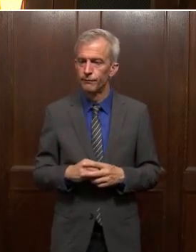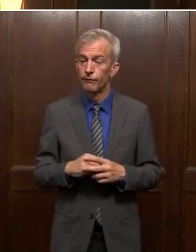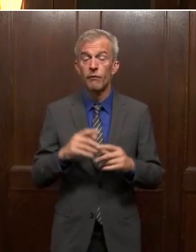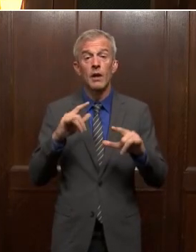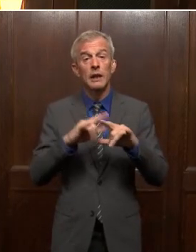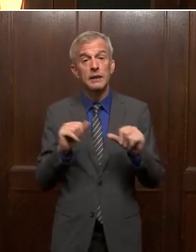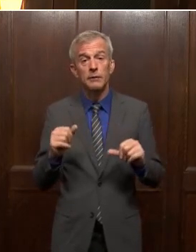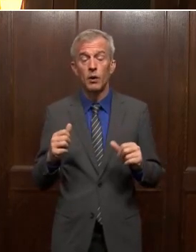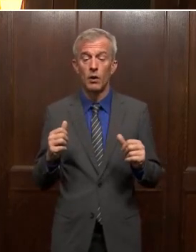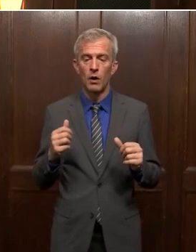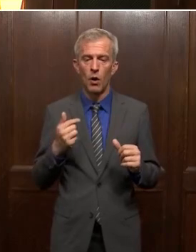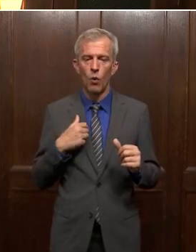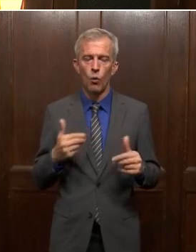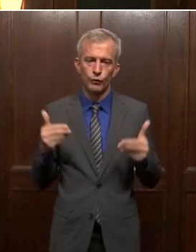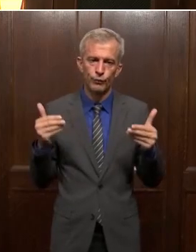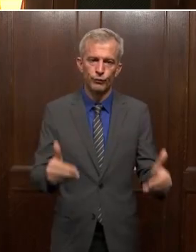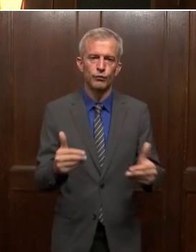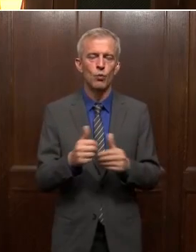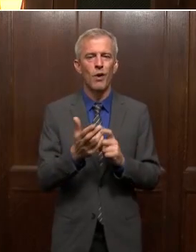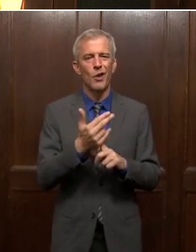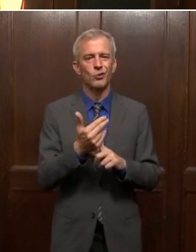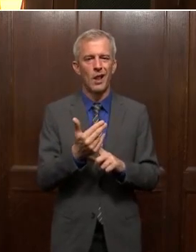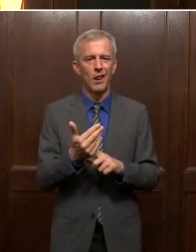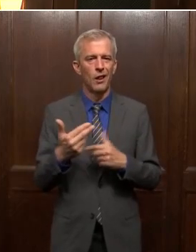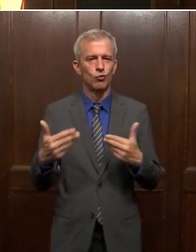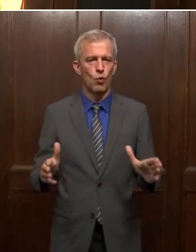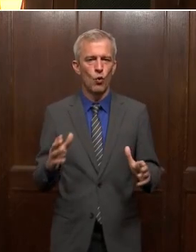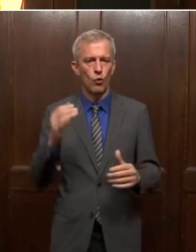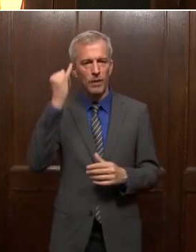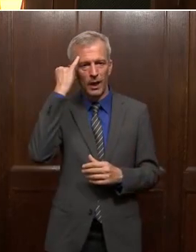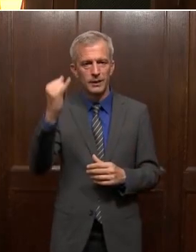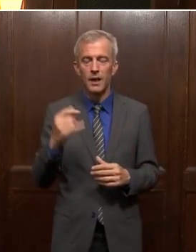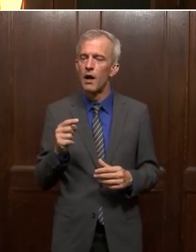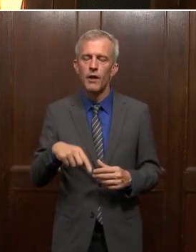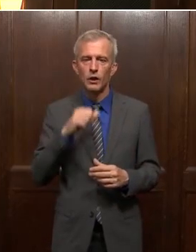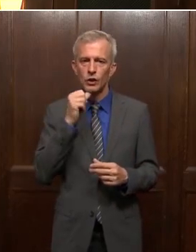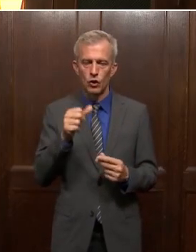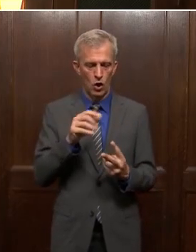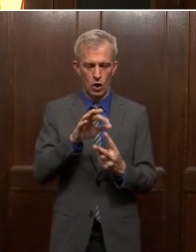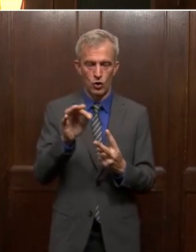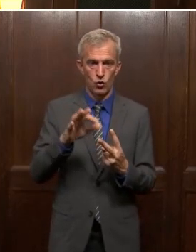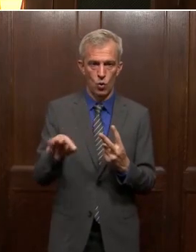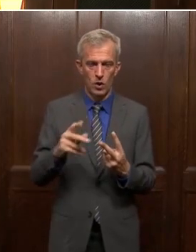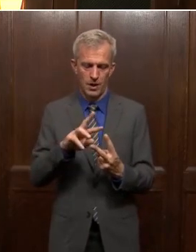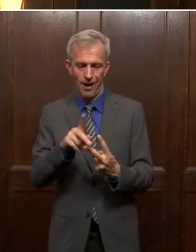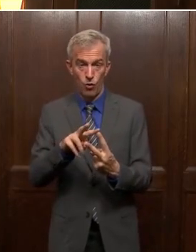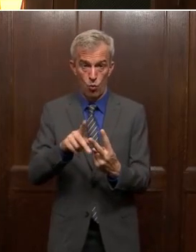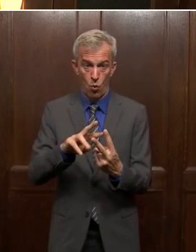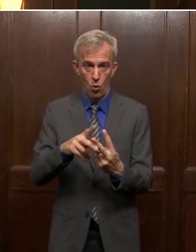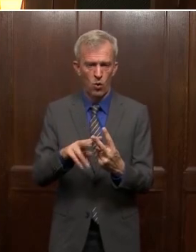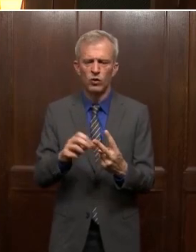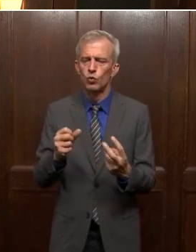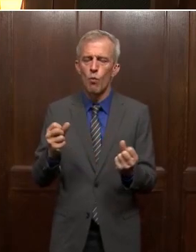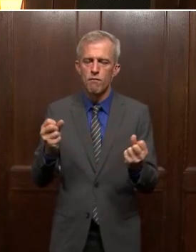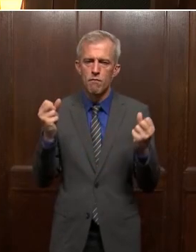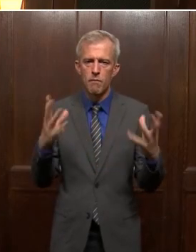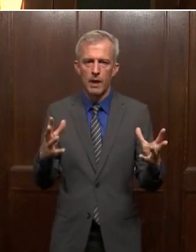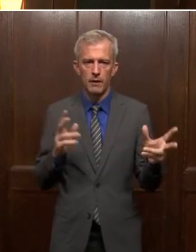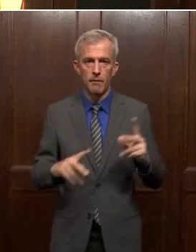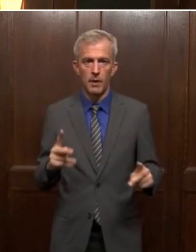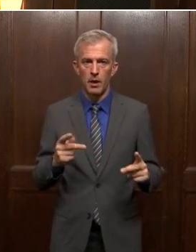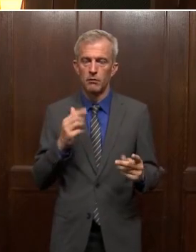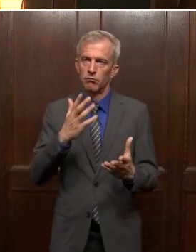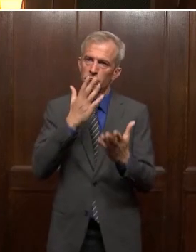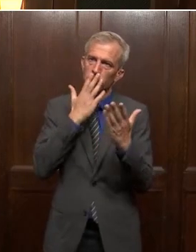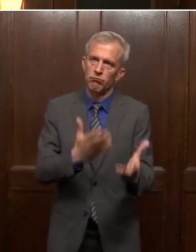the hotel and motel rooms. I've never seen this as an either or. Talking to folks that are in these shelters, so many of them are grateful to have